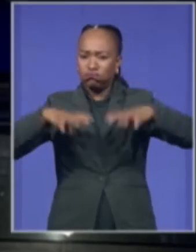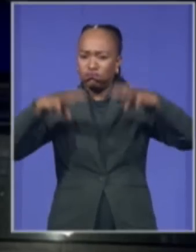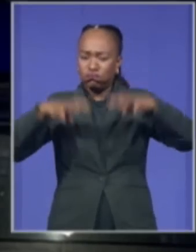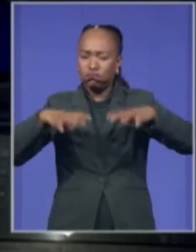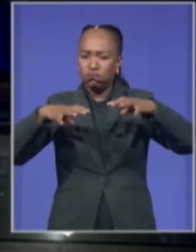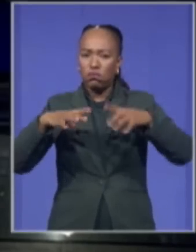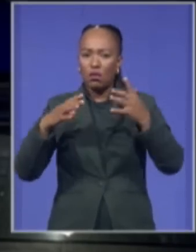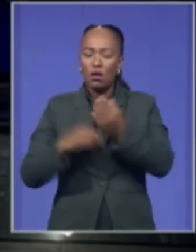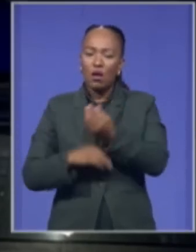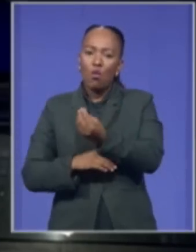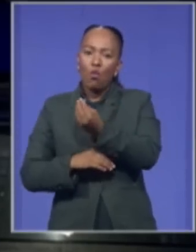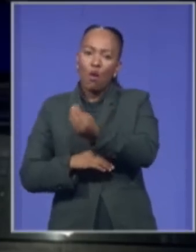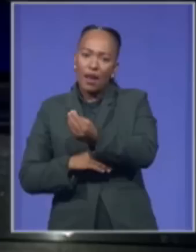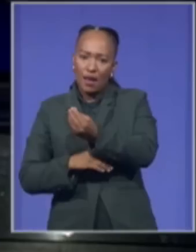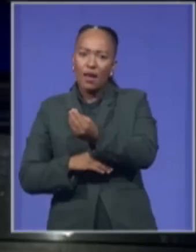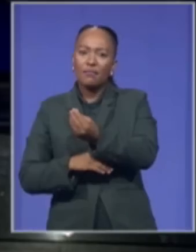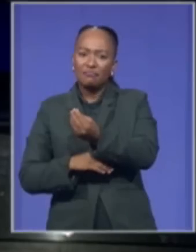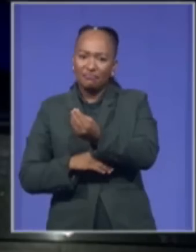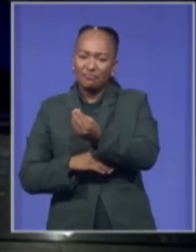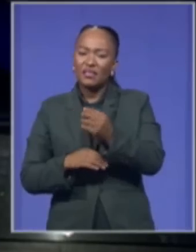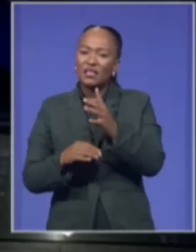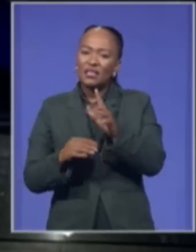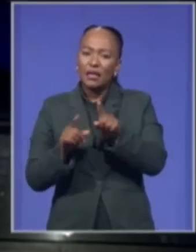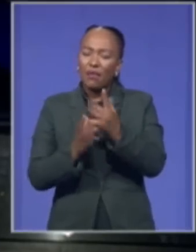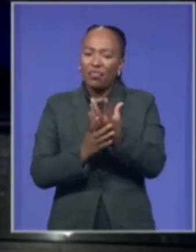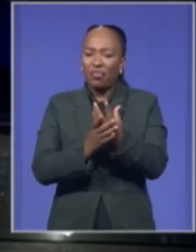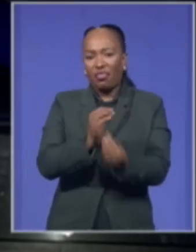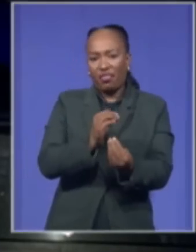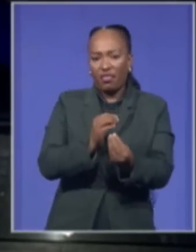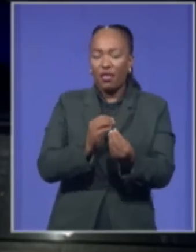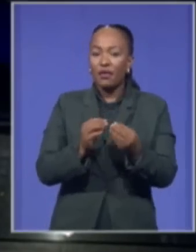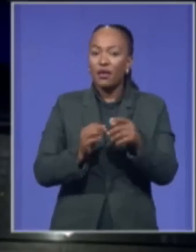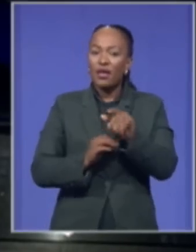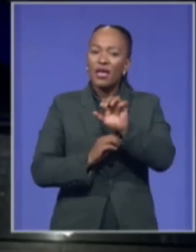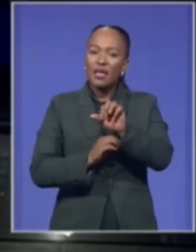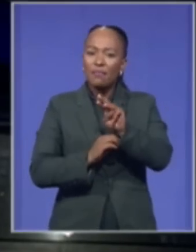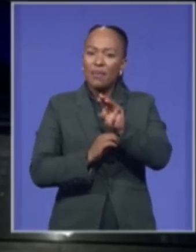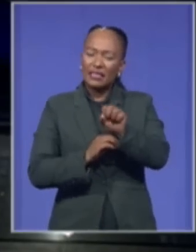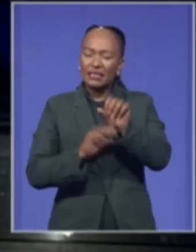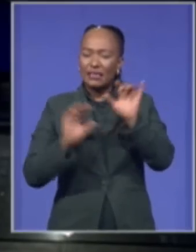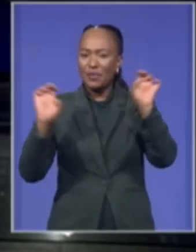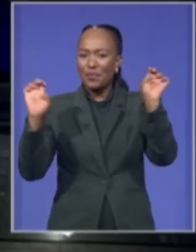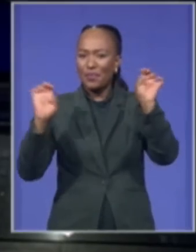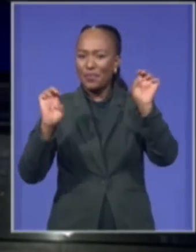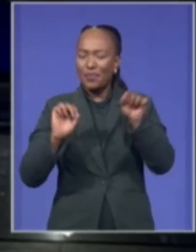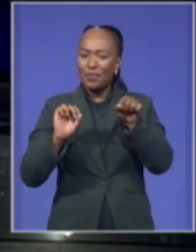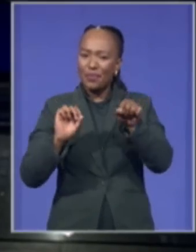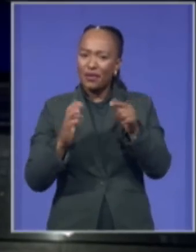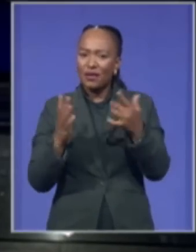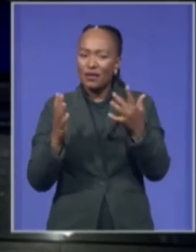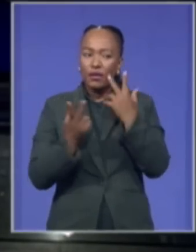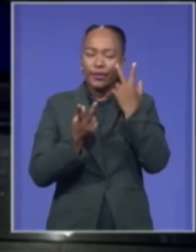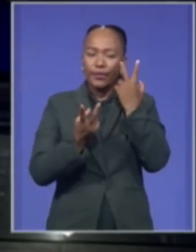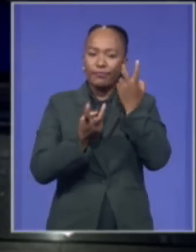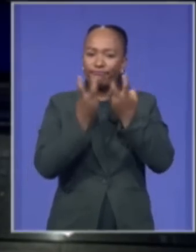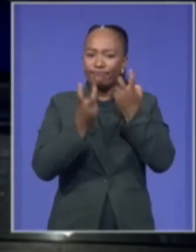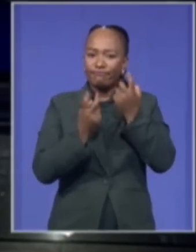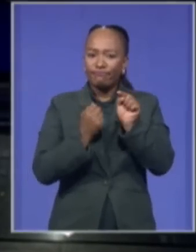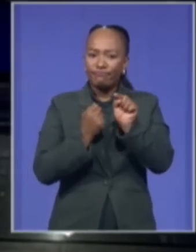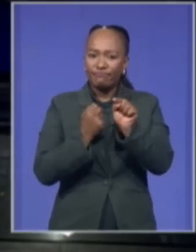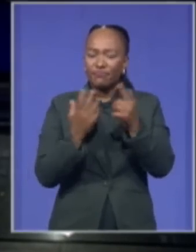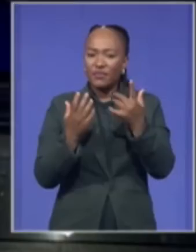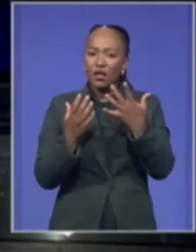ngwana ho ba lahlehileng ba ditshebeletso tsa tshohanyetso ba dibakeng tse pedi tse fapaneng ho batla mahlatsipa ao ho belaellwang